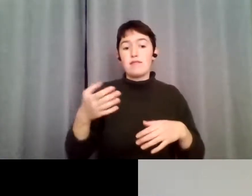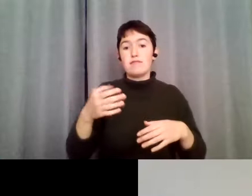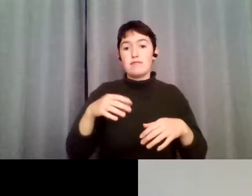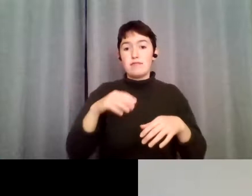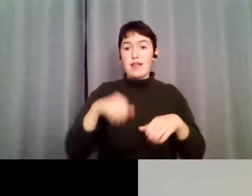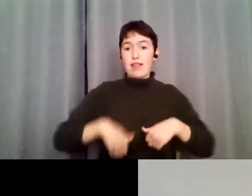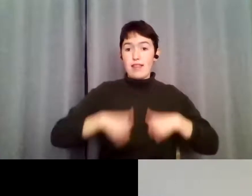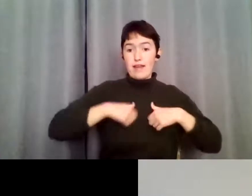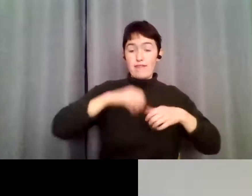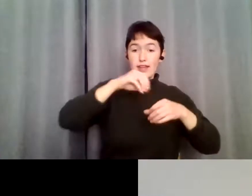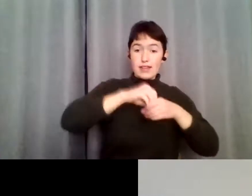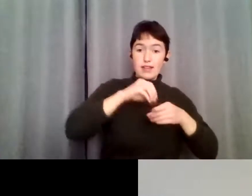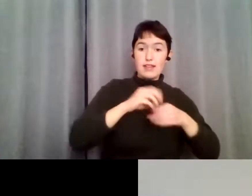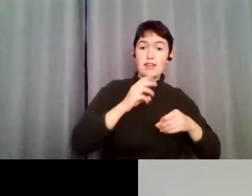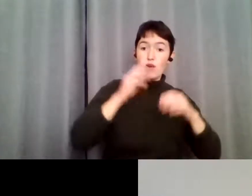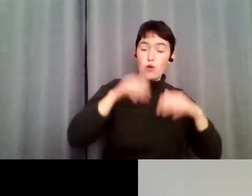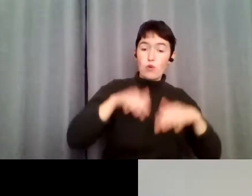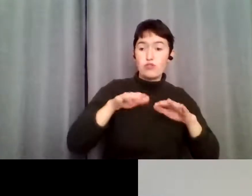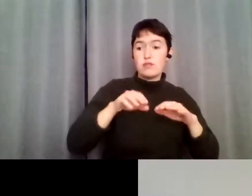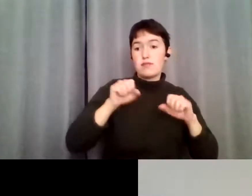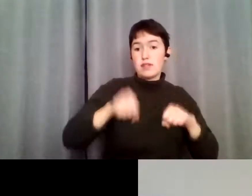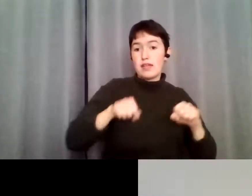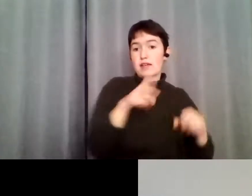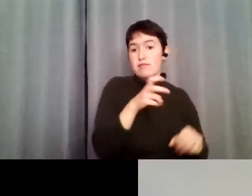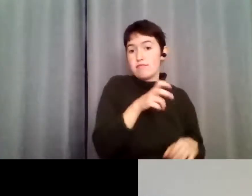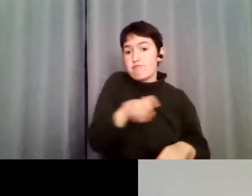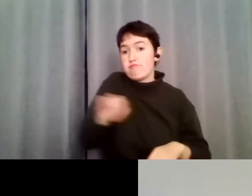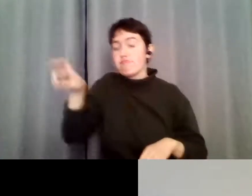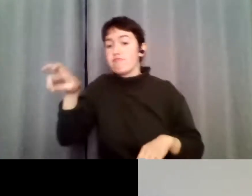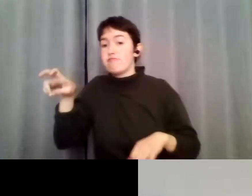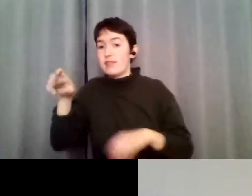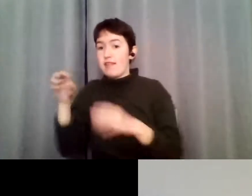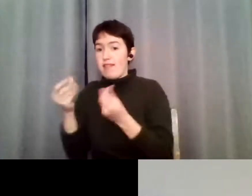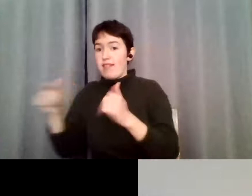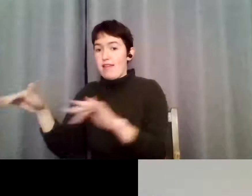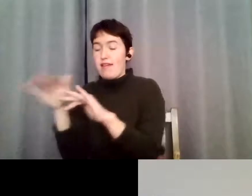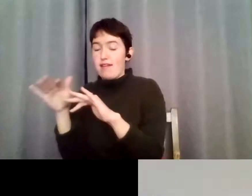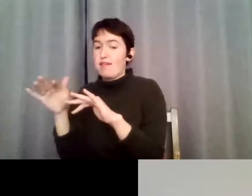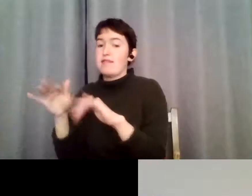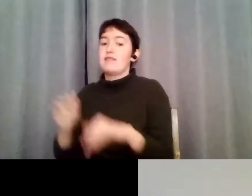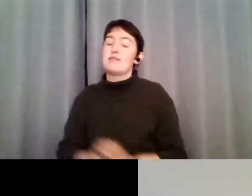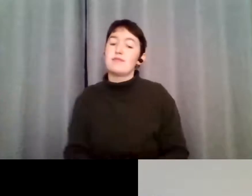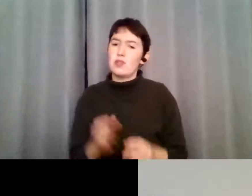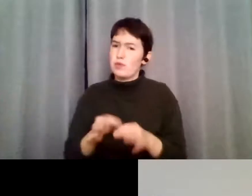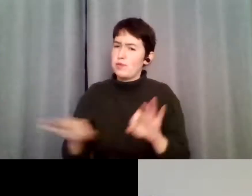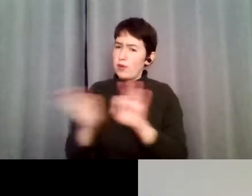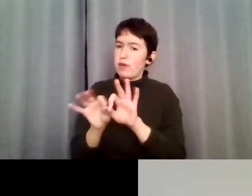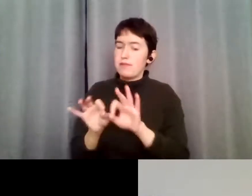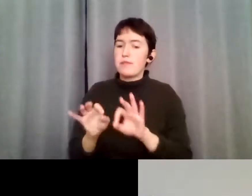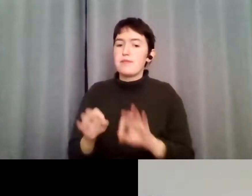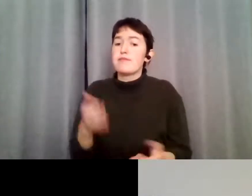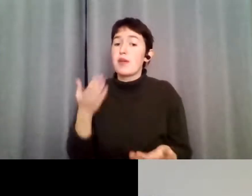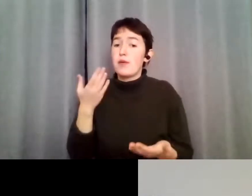us. So tides can be really important to all kinds of ecosystems. So I think that might be